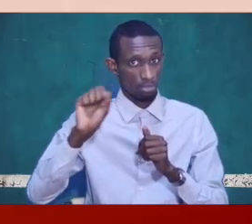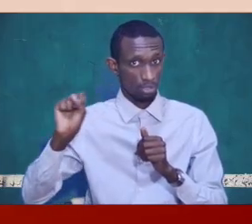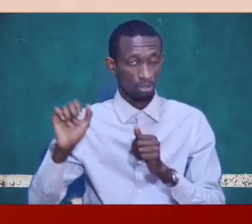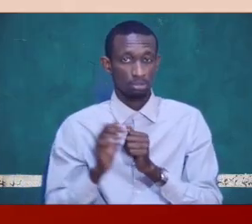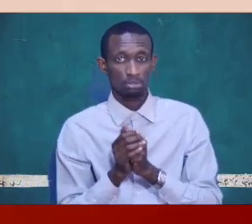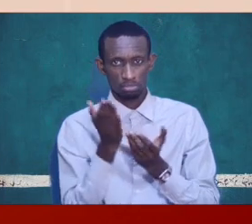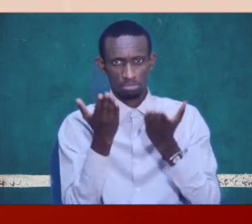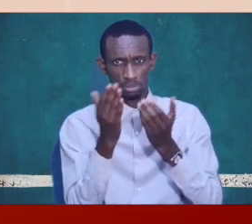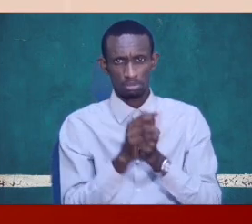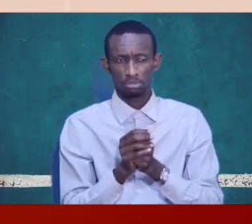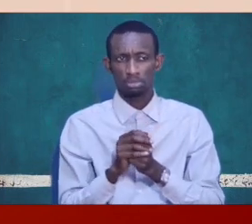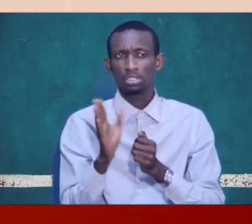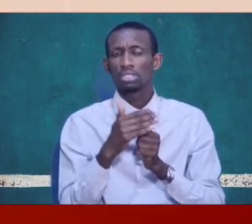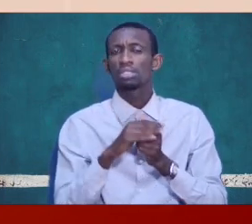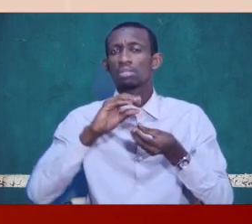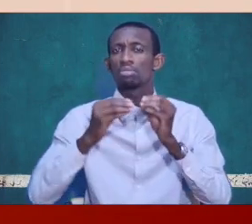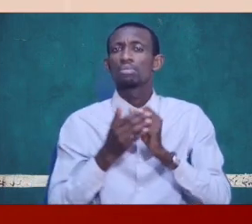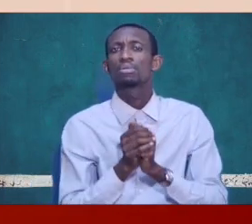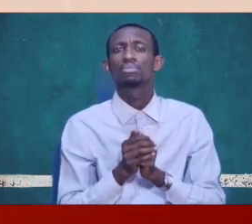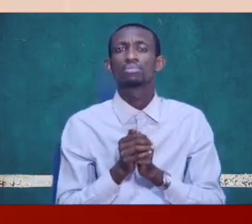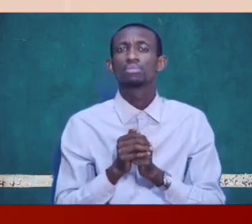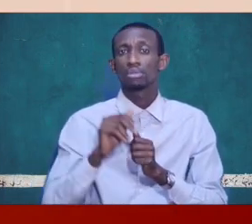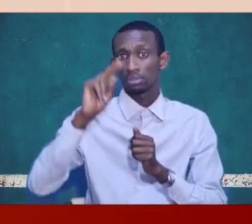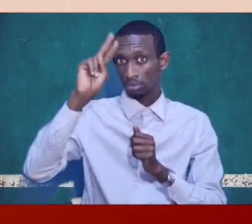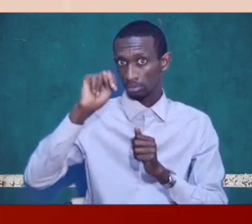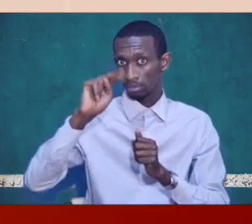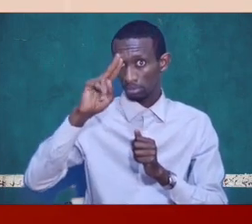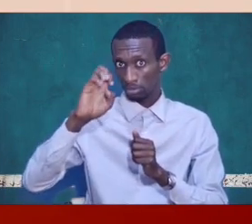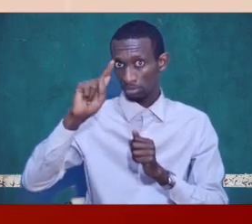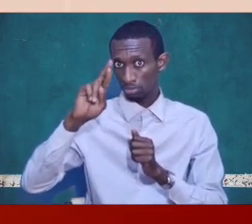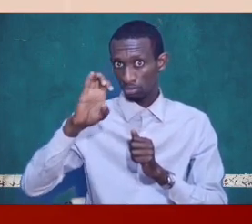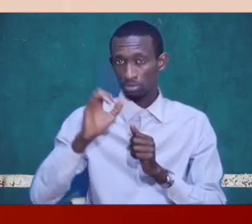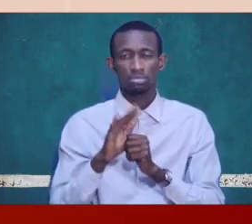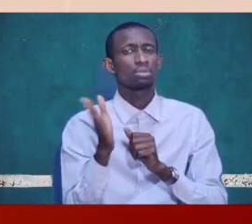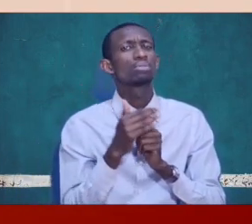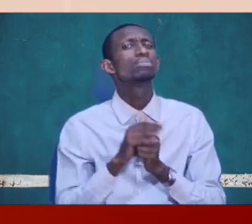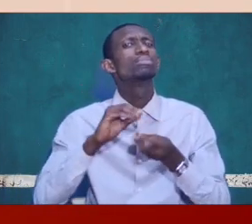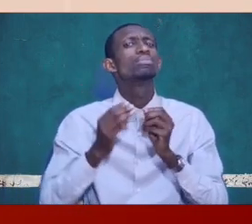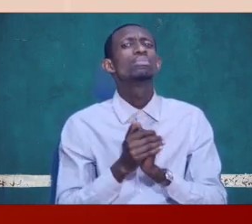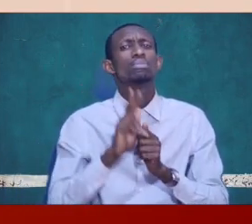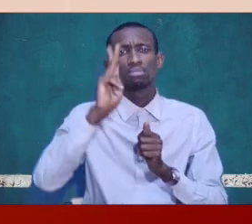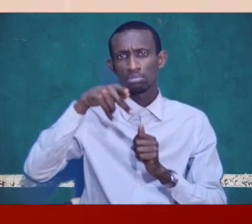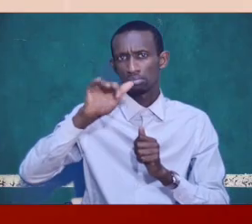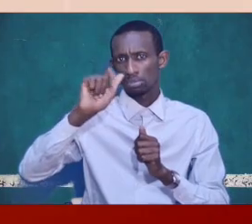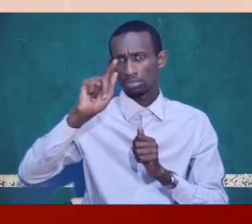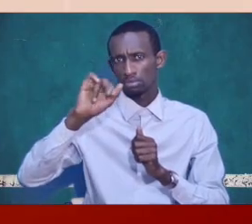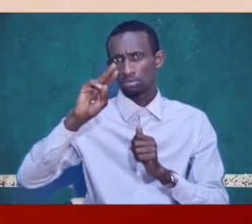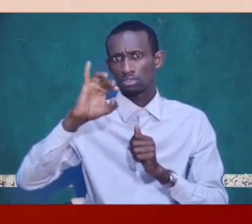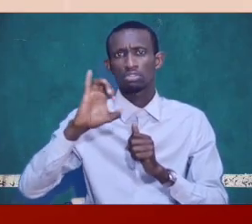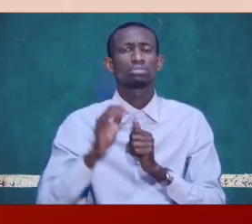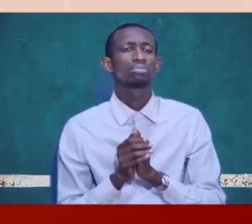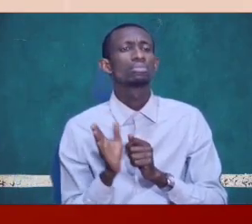of neutrons, protons, and electrons. And for element number 2, you will